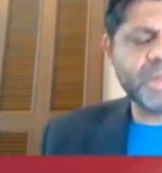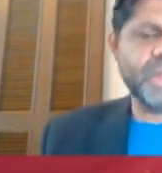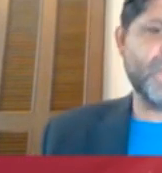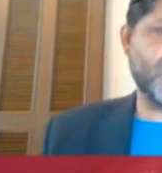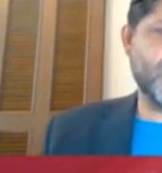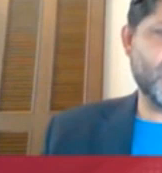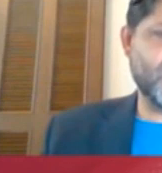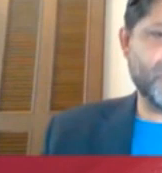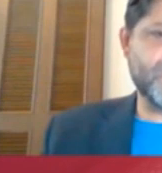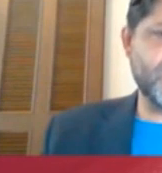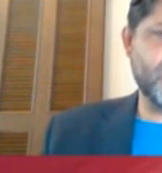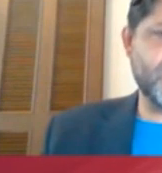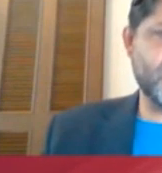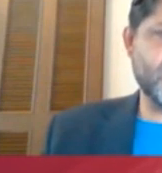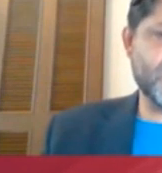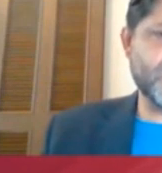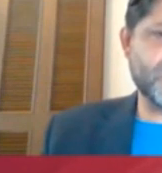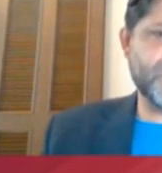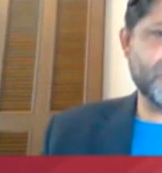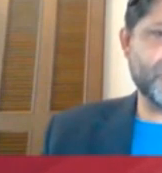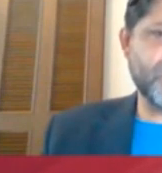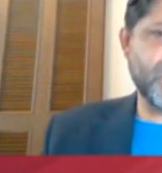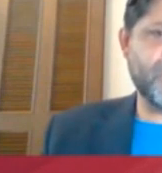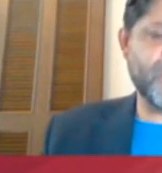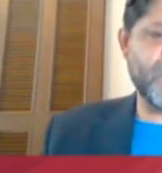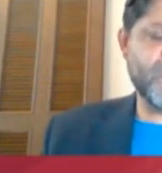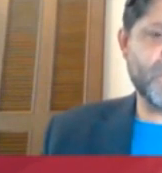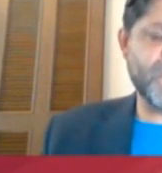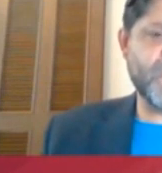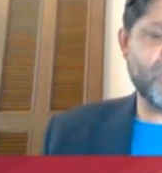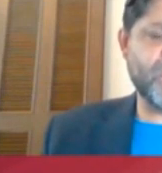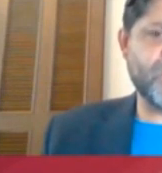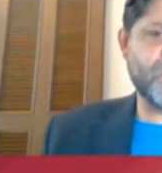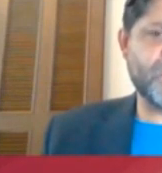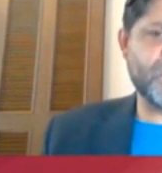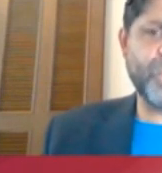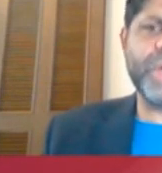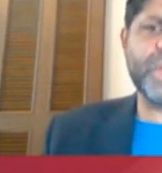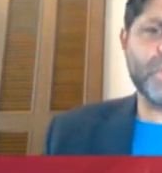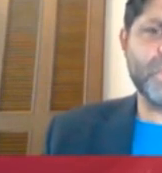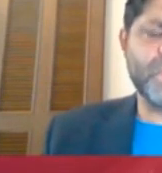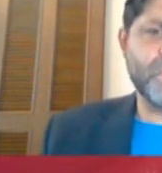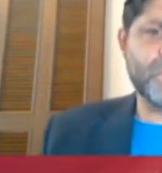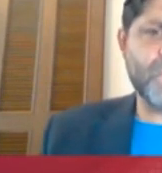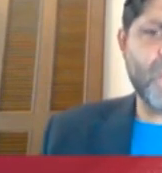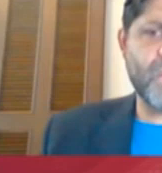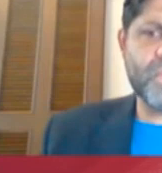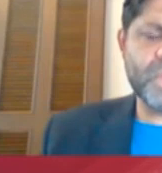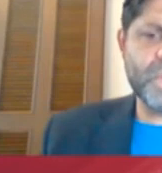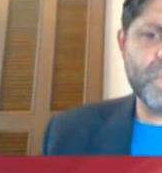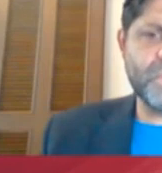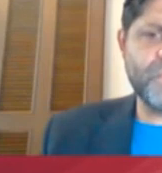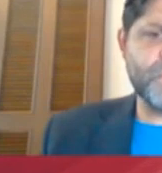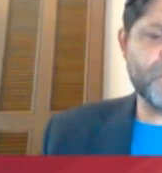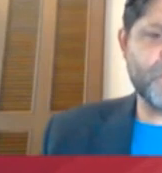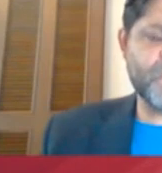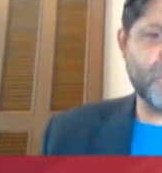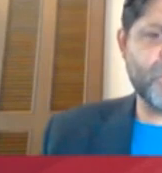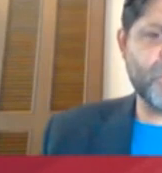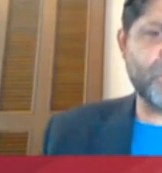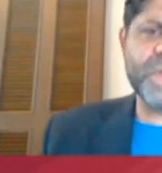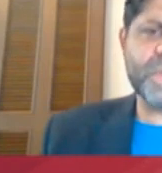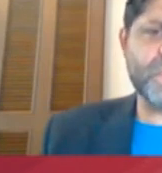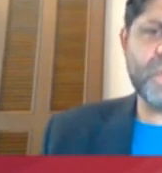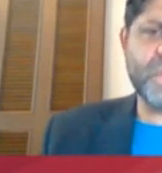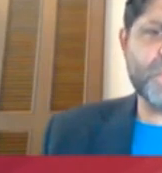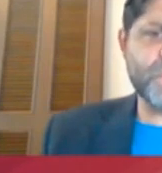country. And they obviously don't seem to have an understanding, or they have not tweaked to how the Fiji First